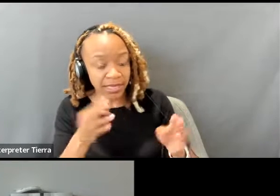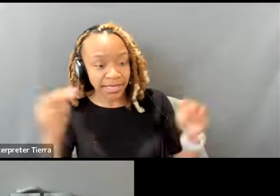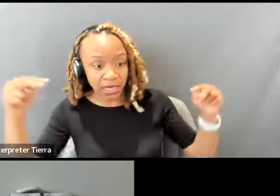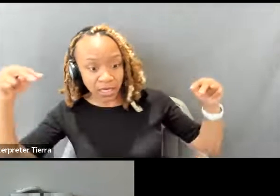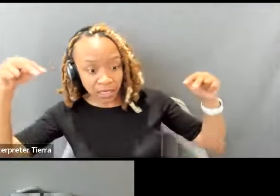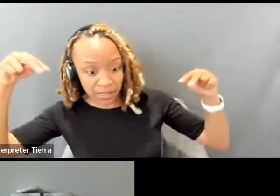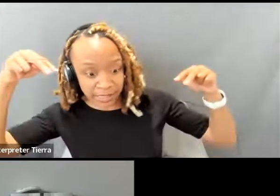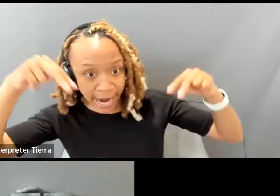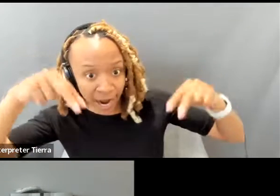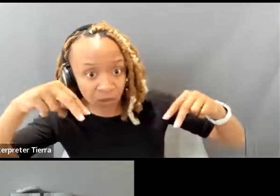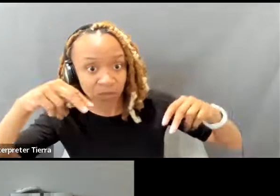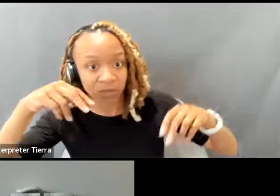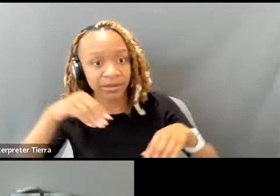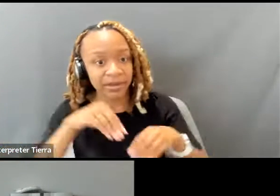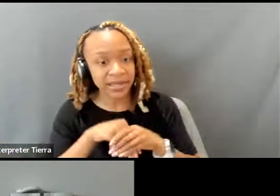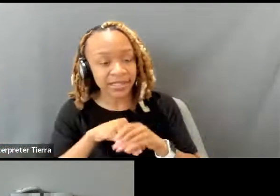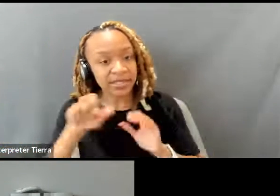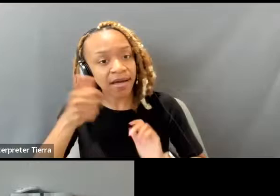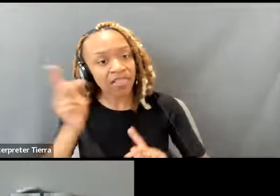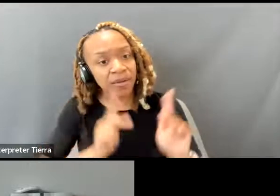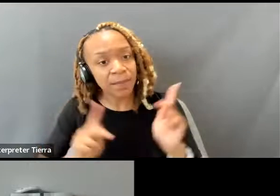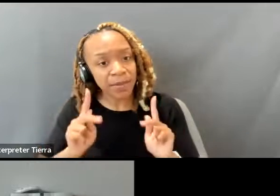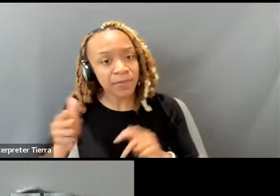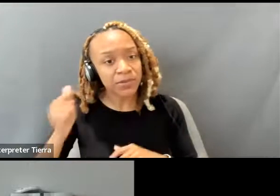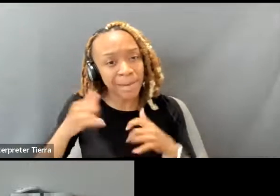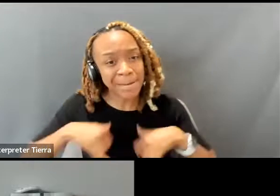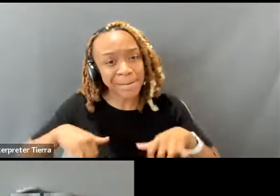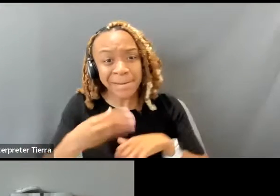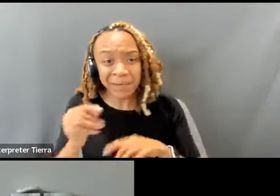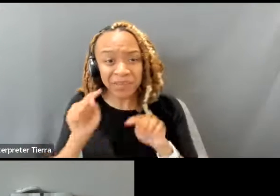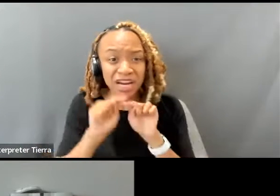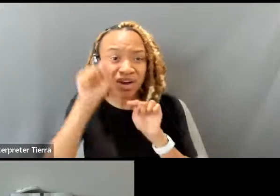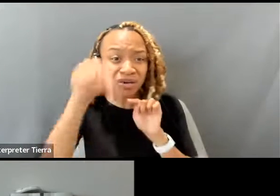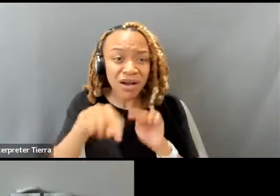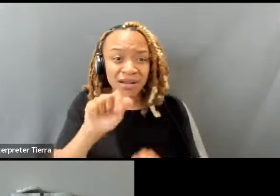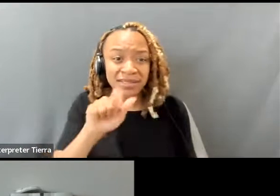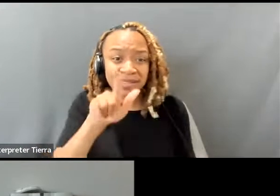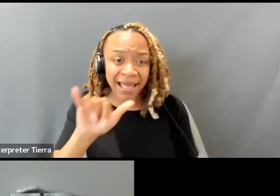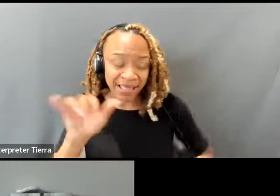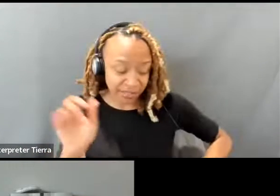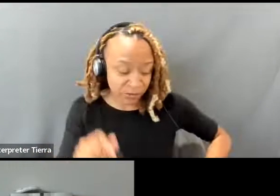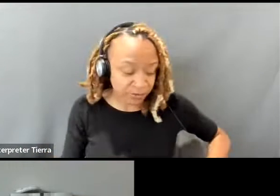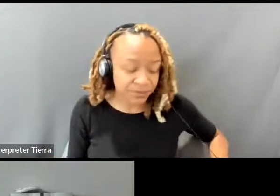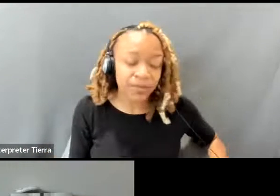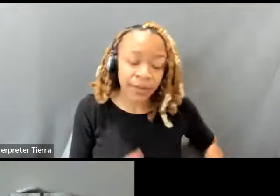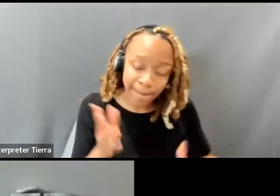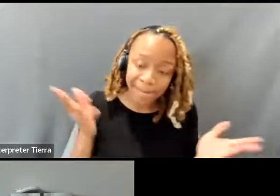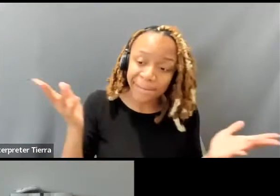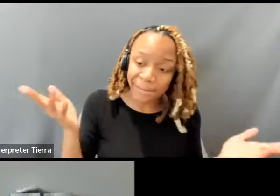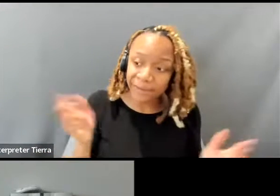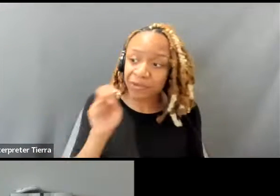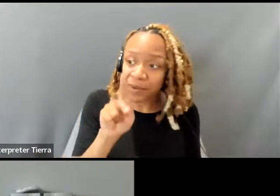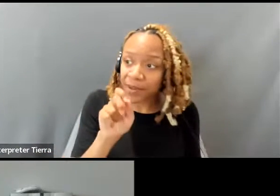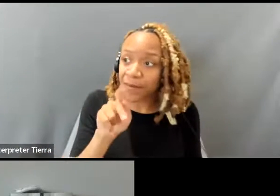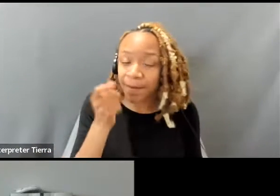backyards and even across the alley too. I mean, it's Okay, yeah, no, I see that. Yeah, when they're on